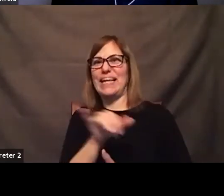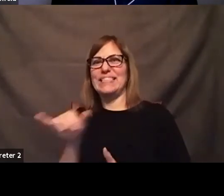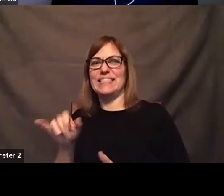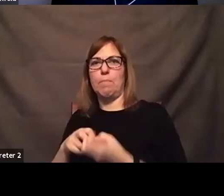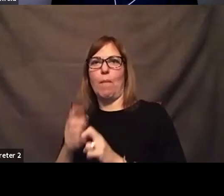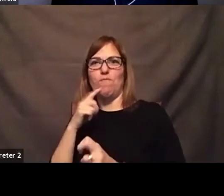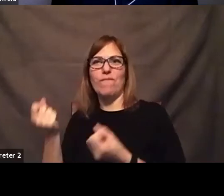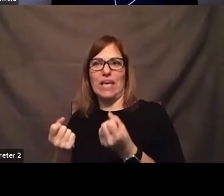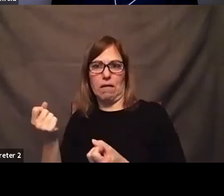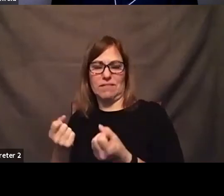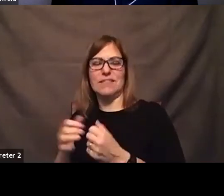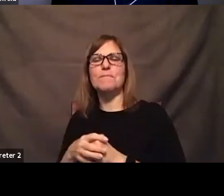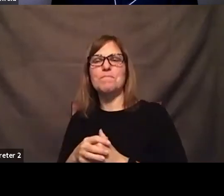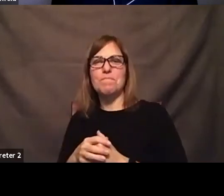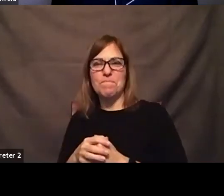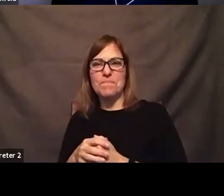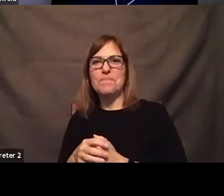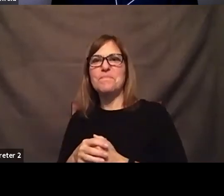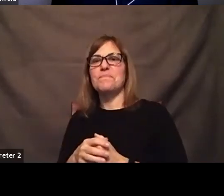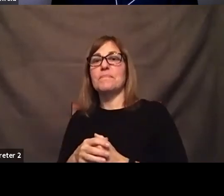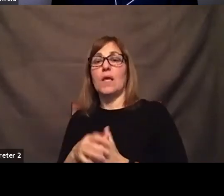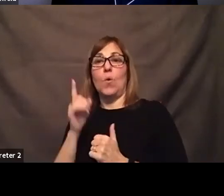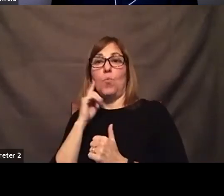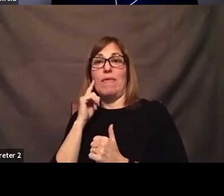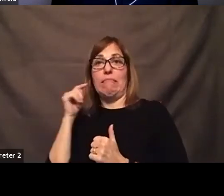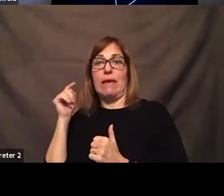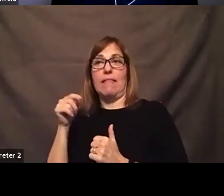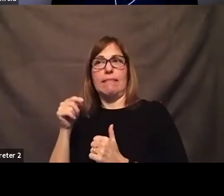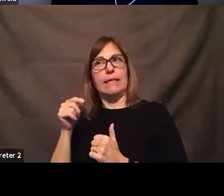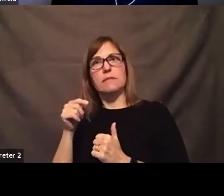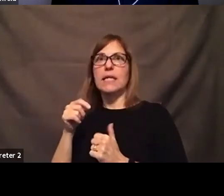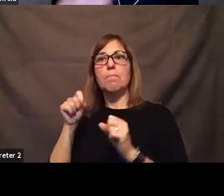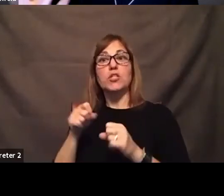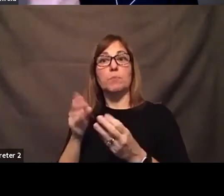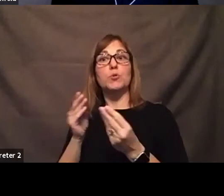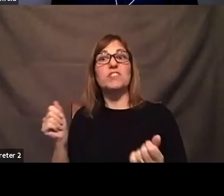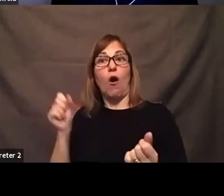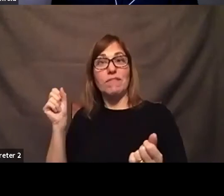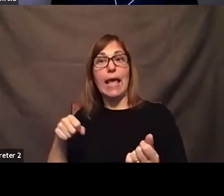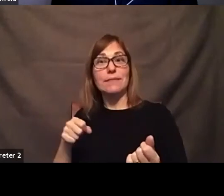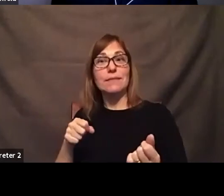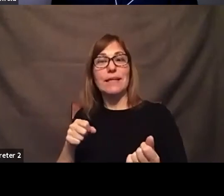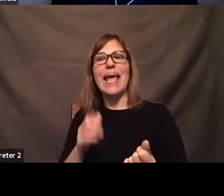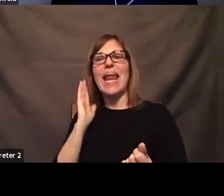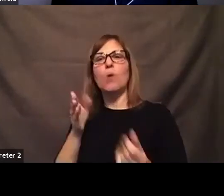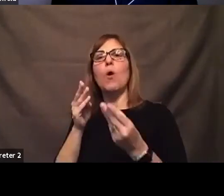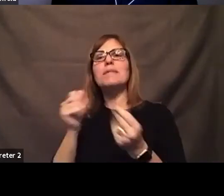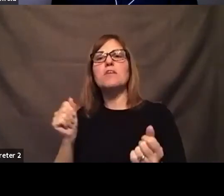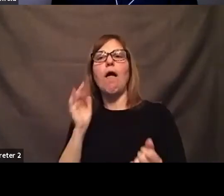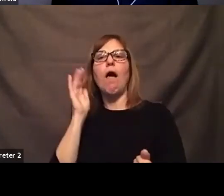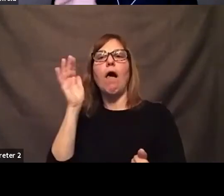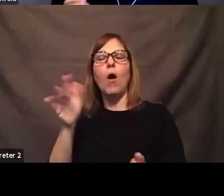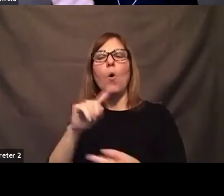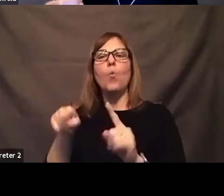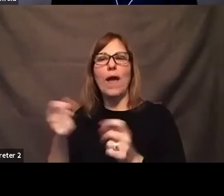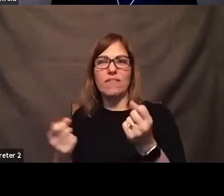vehicles, and we think this is a thing that can be solved and will be solved by the time these vehicles come on the market.